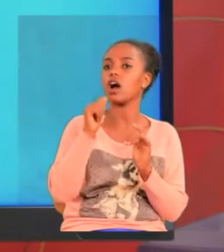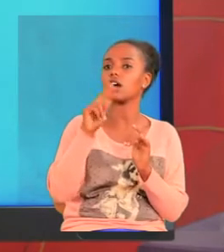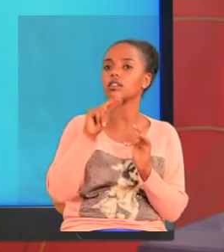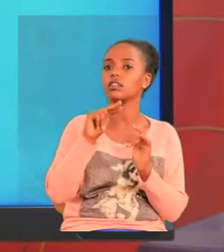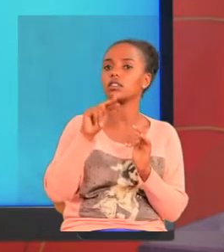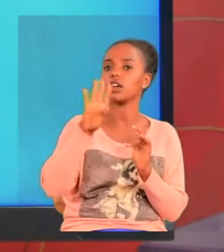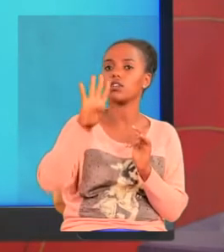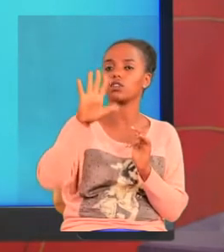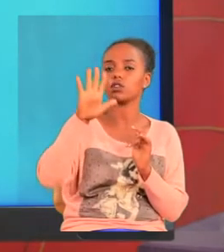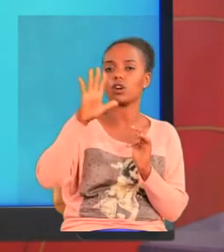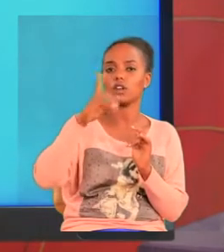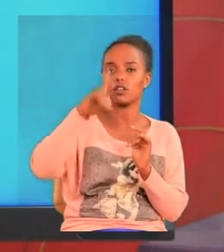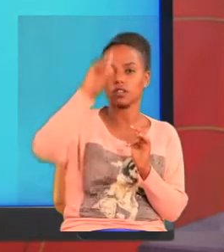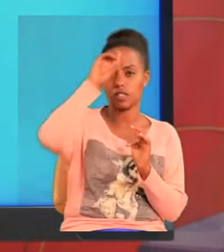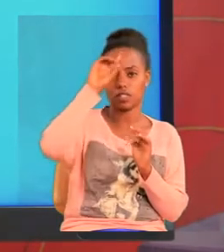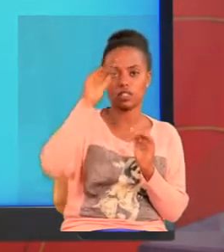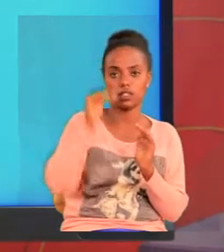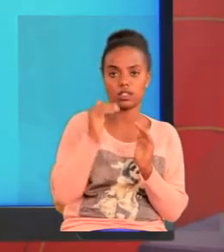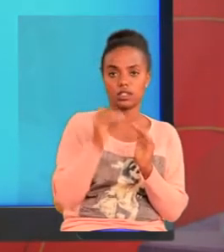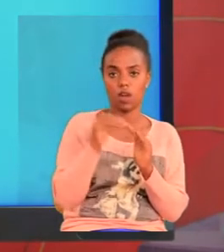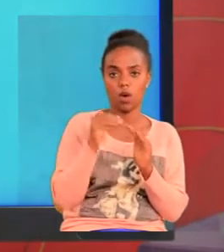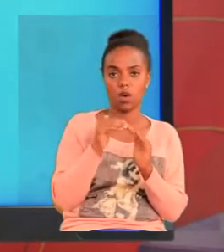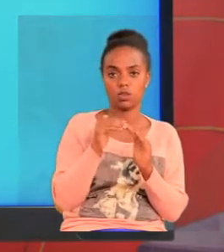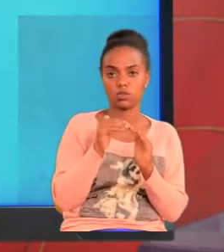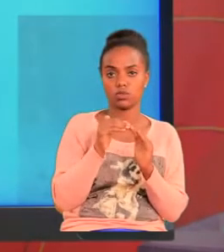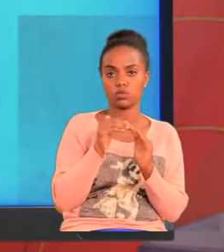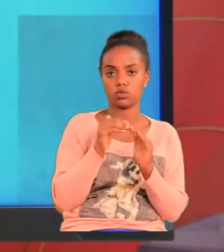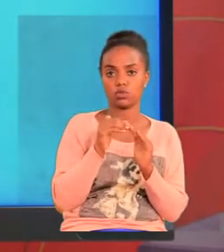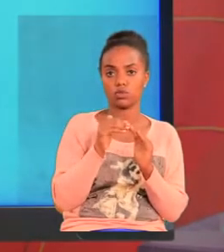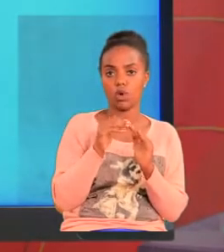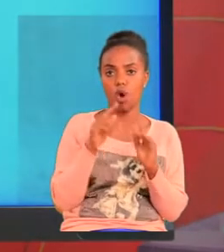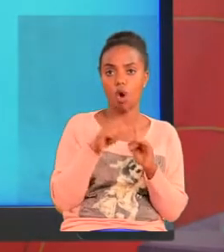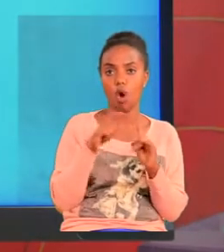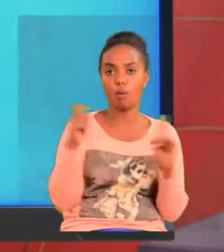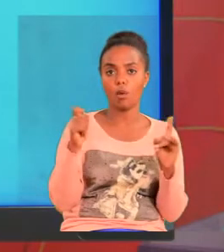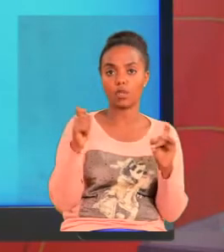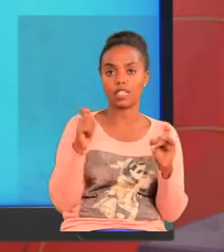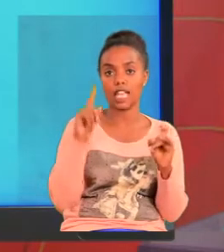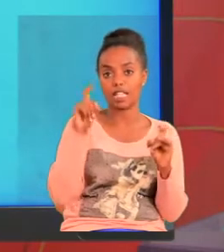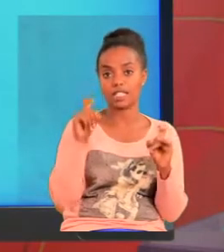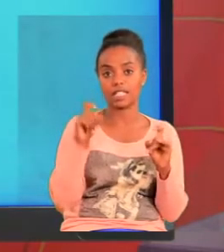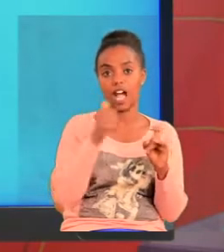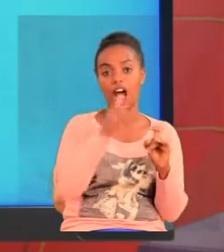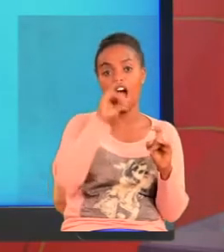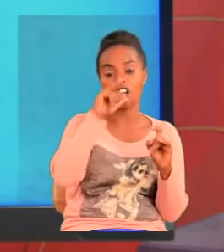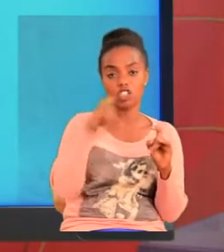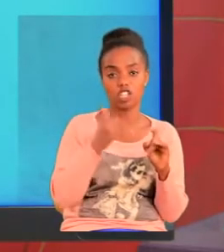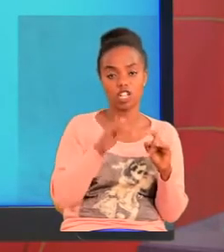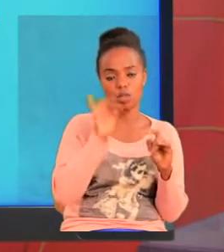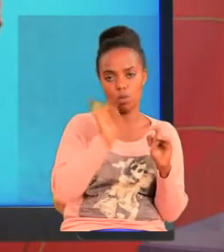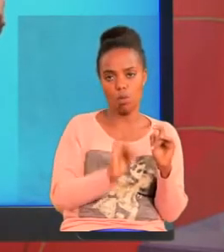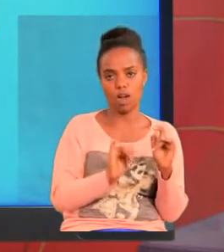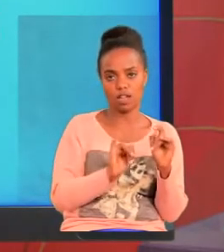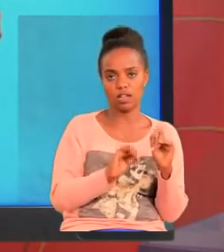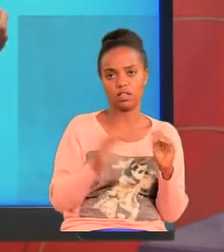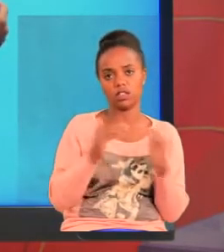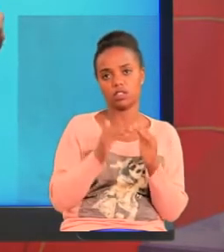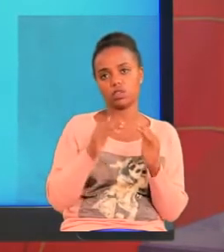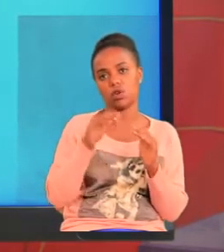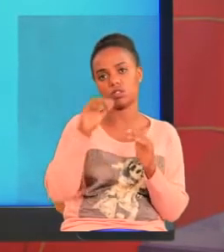45 degree, this is equal to tan 45, opposite x, adjacent is y. So it is x over y.